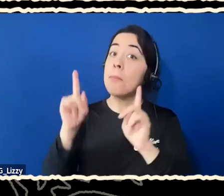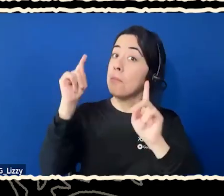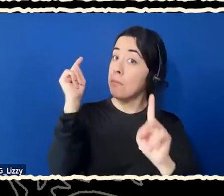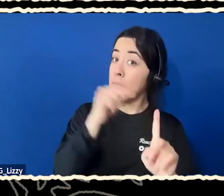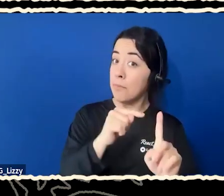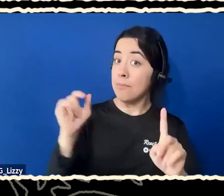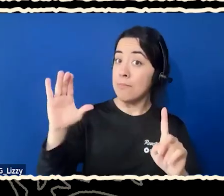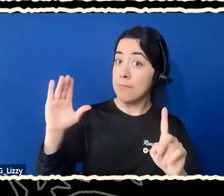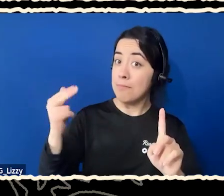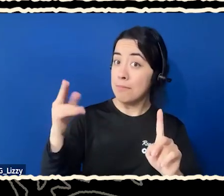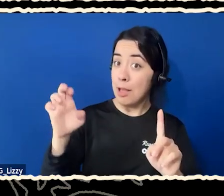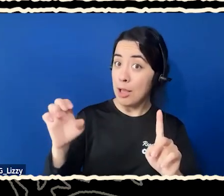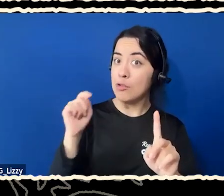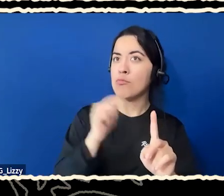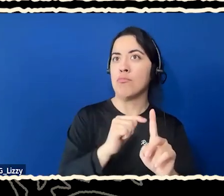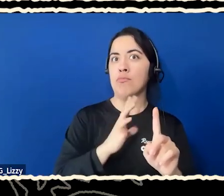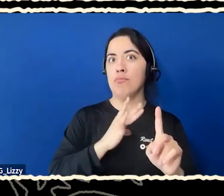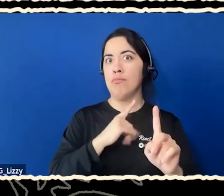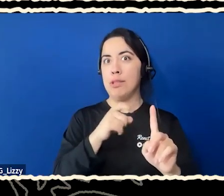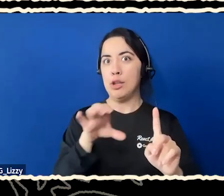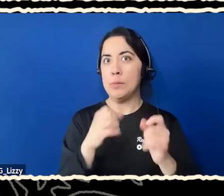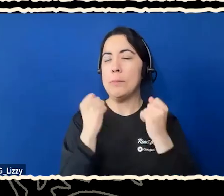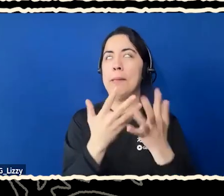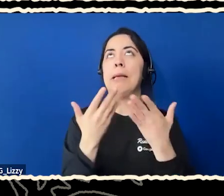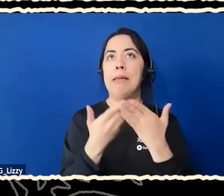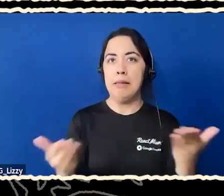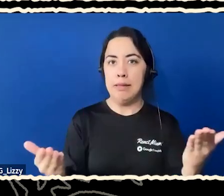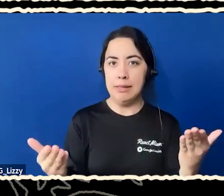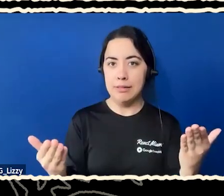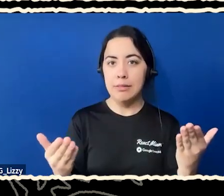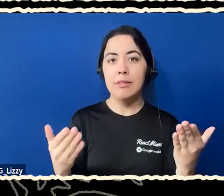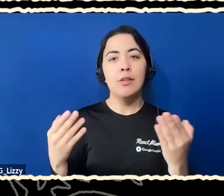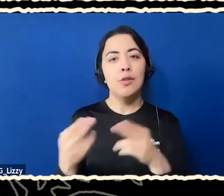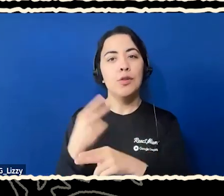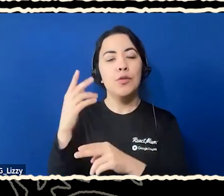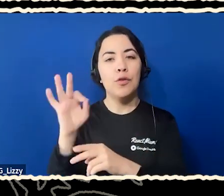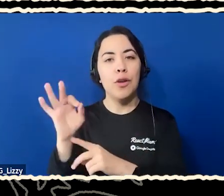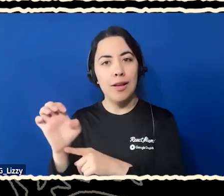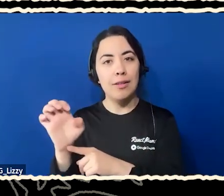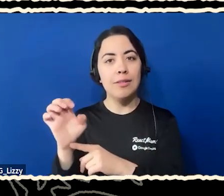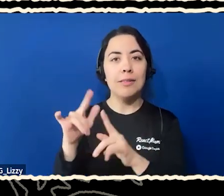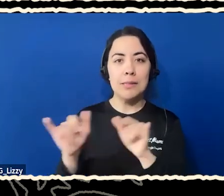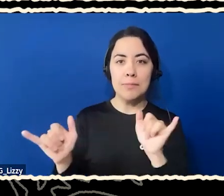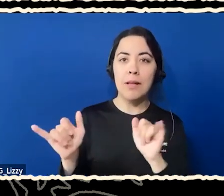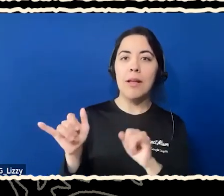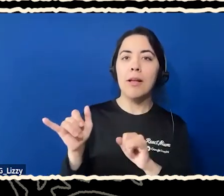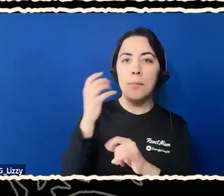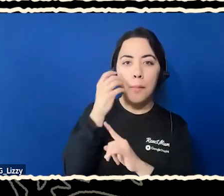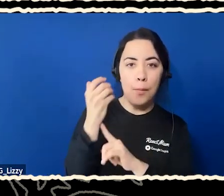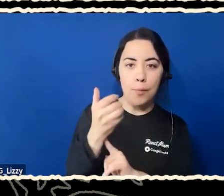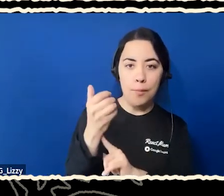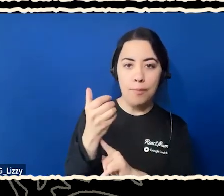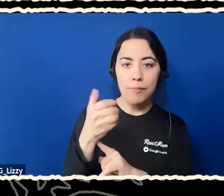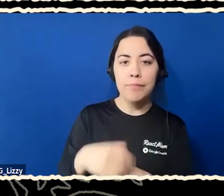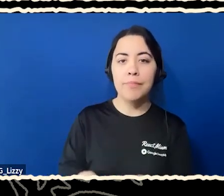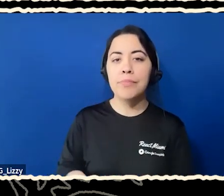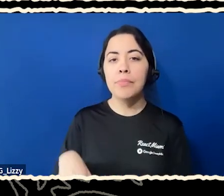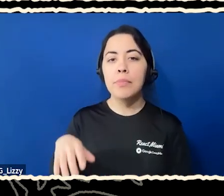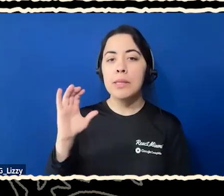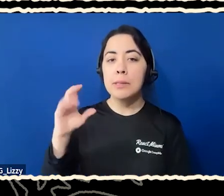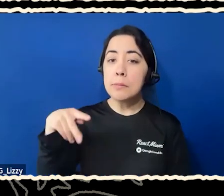end. Why? While caches can be implemented as physical hardware components such as CPU